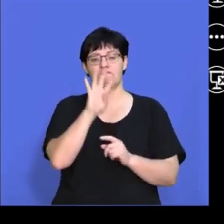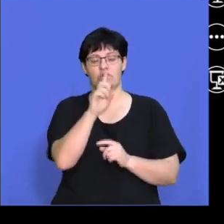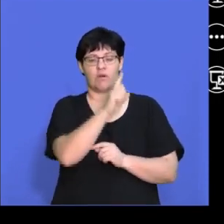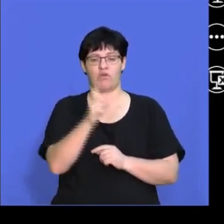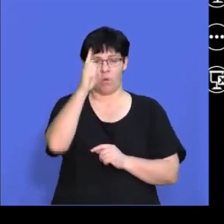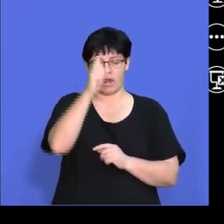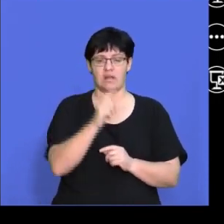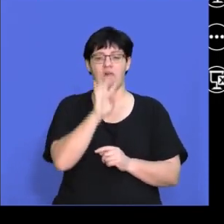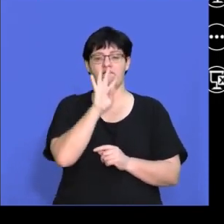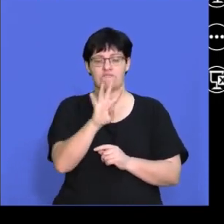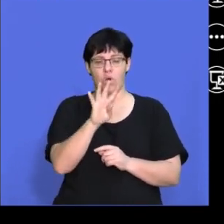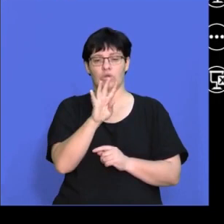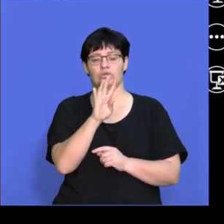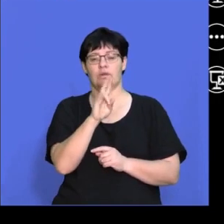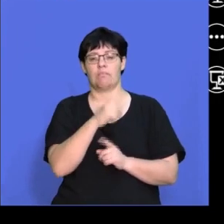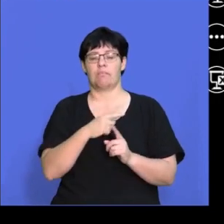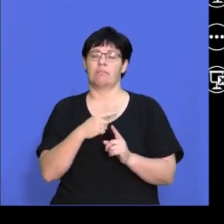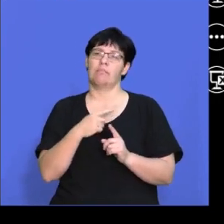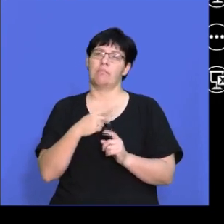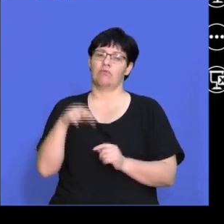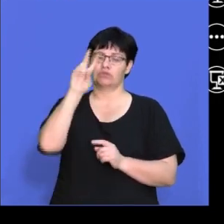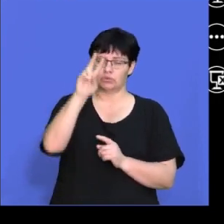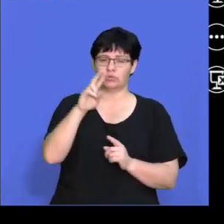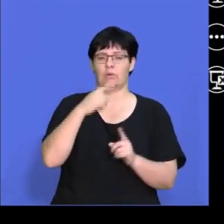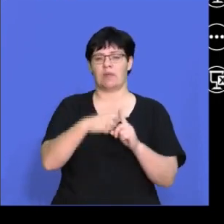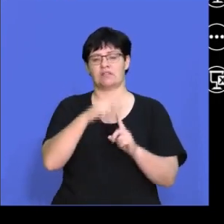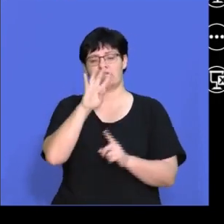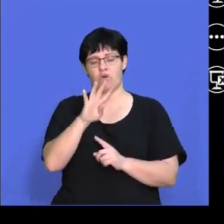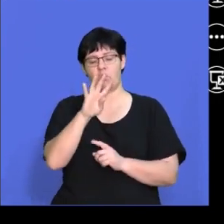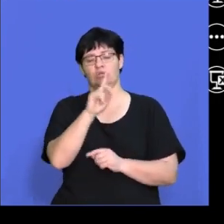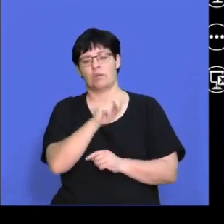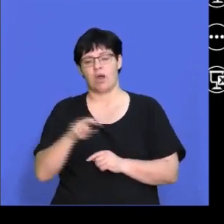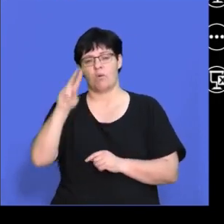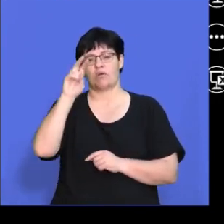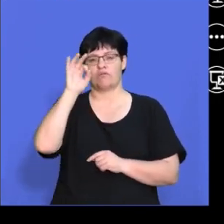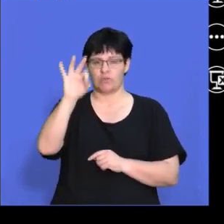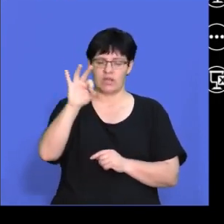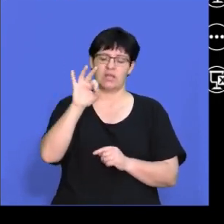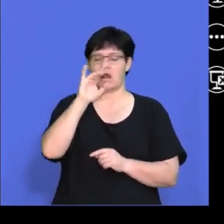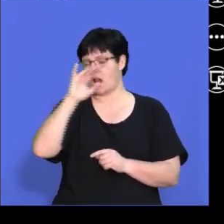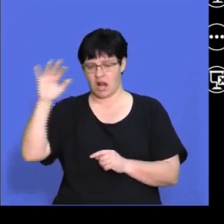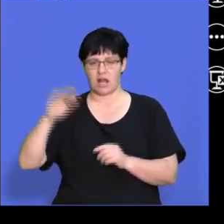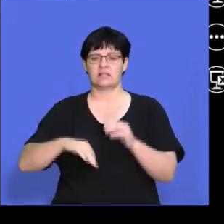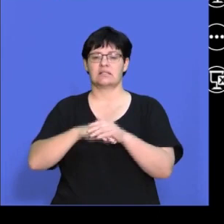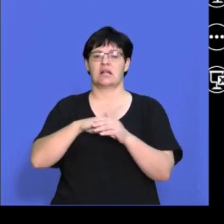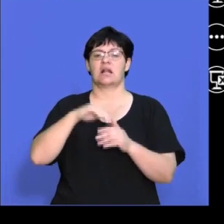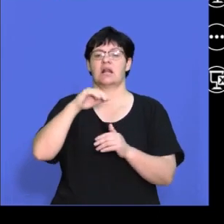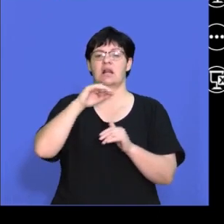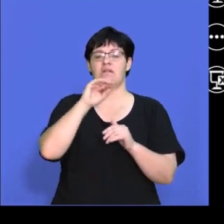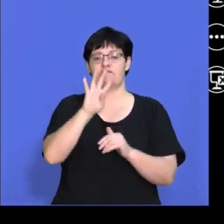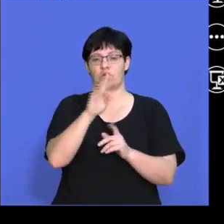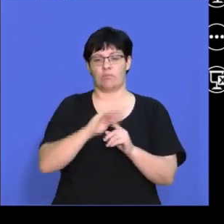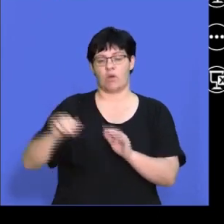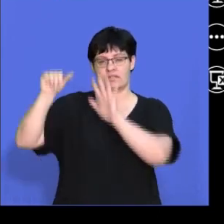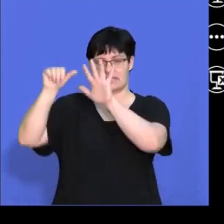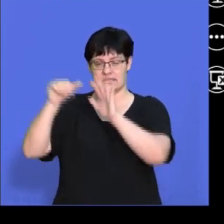to the power of 1 plus the 4 to the power of 2 plus, and that's going to go all the way to 4 to the power of 6.